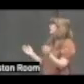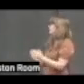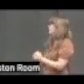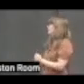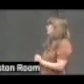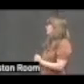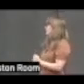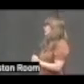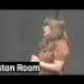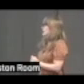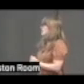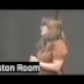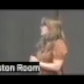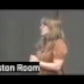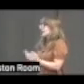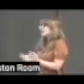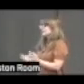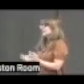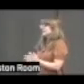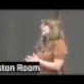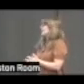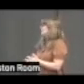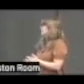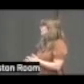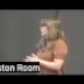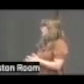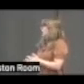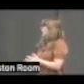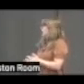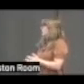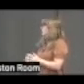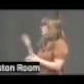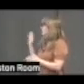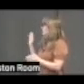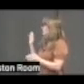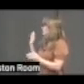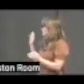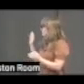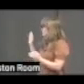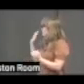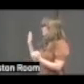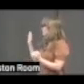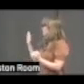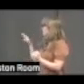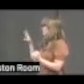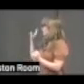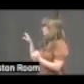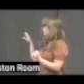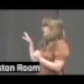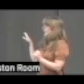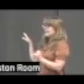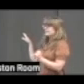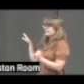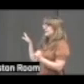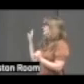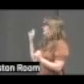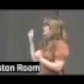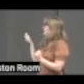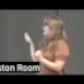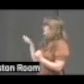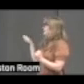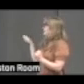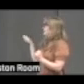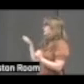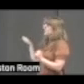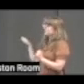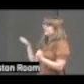science to classifying animals. So we start on your right-hand side with animals